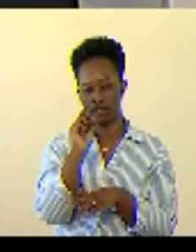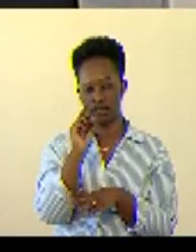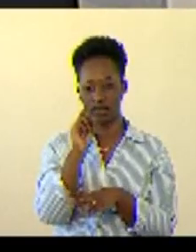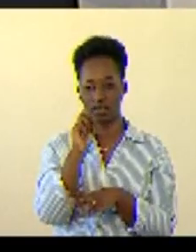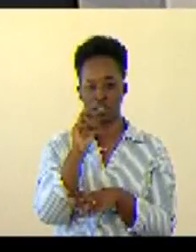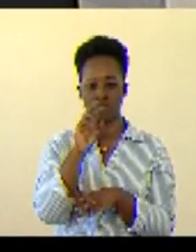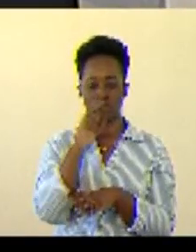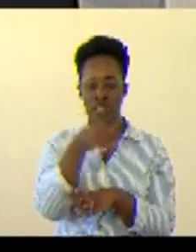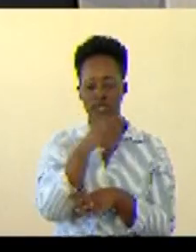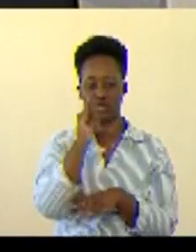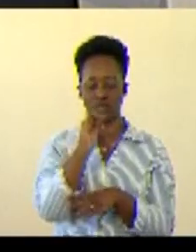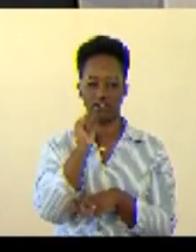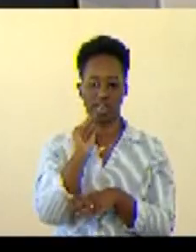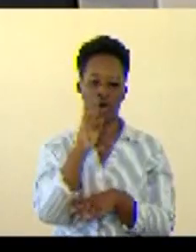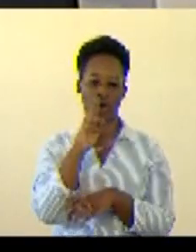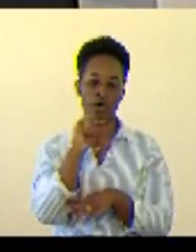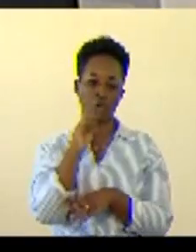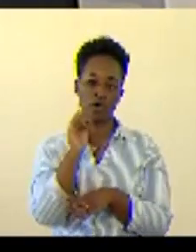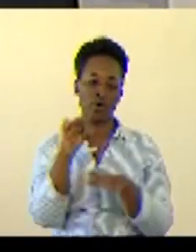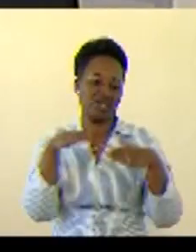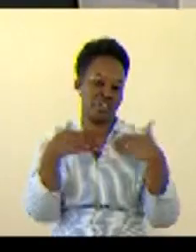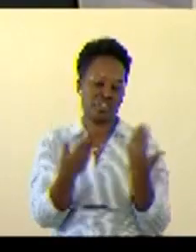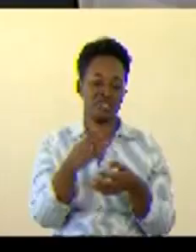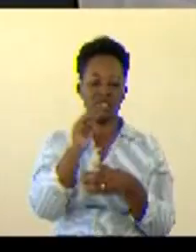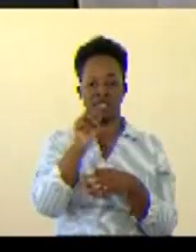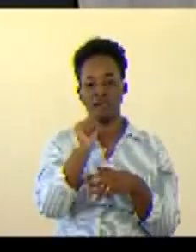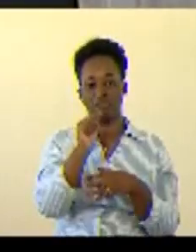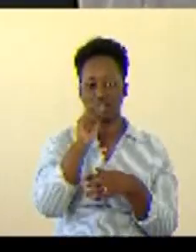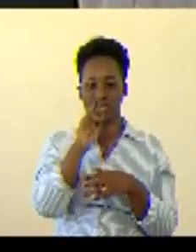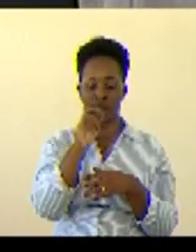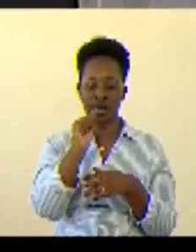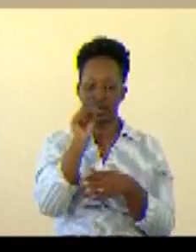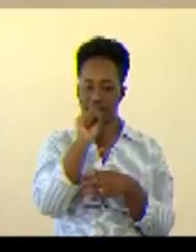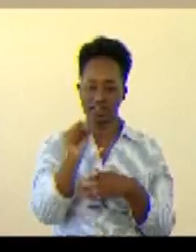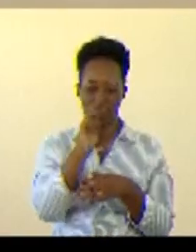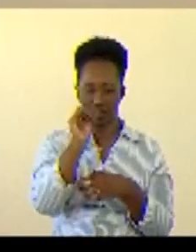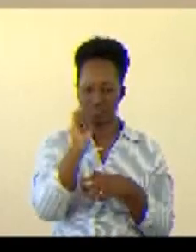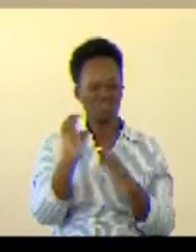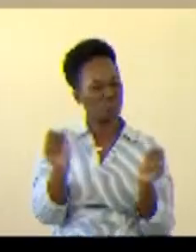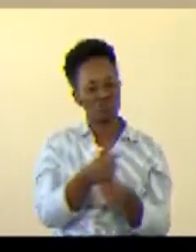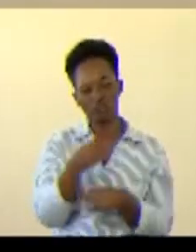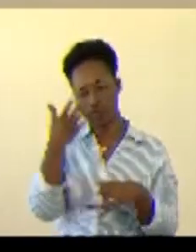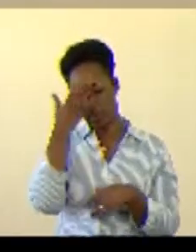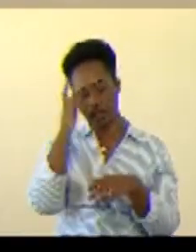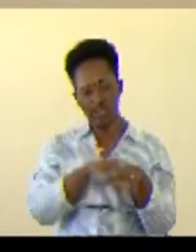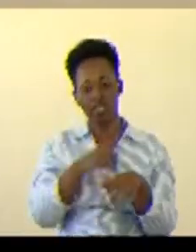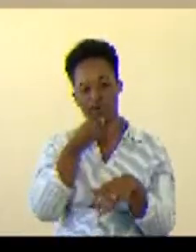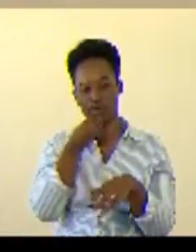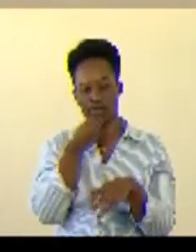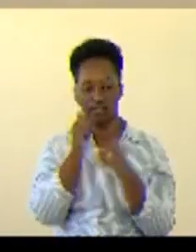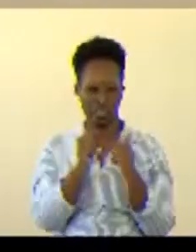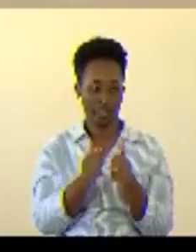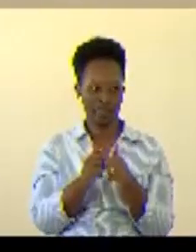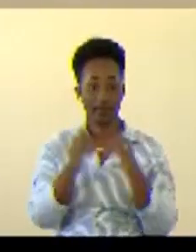diseases that are caused by lack of mineral salts in our diet. So it is very important. Let's go to the second step.